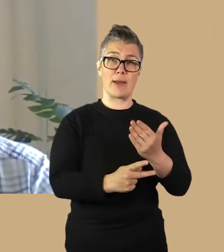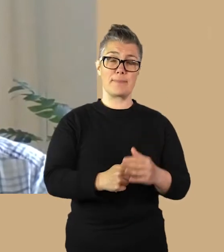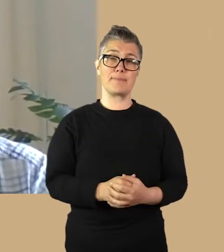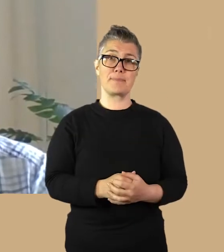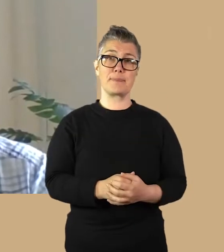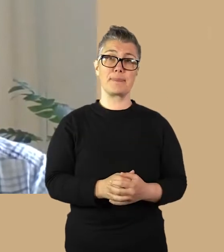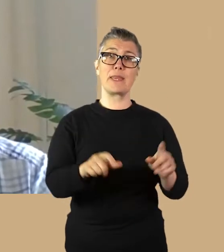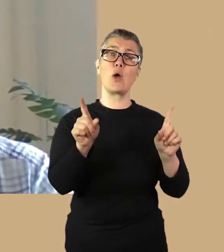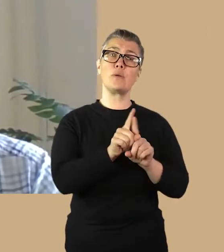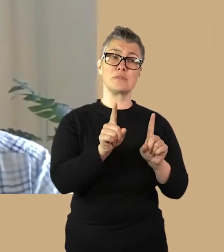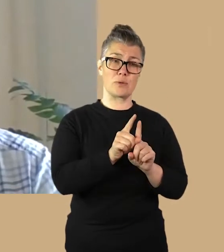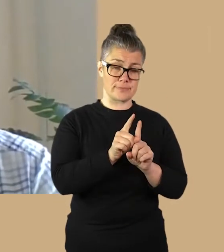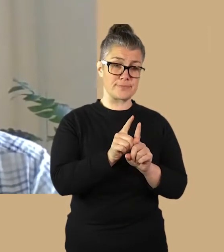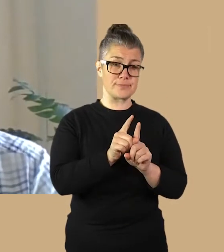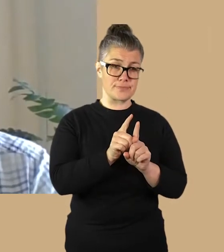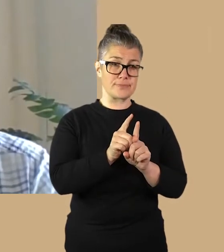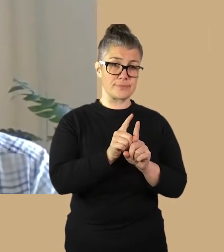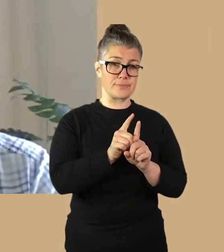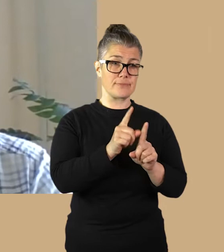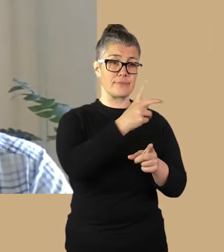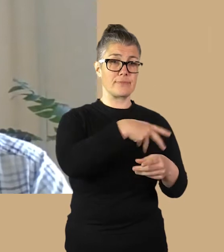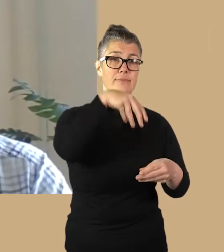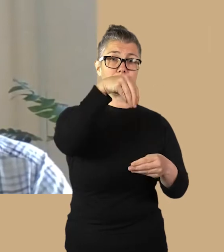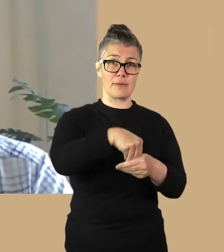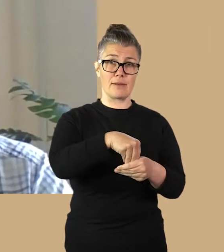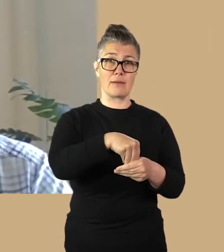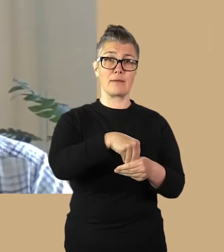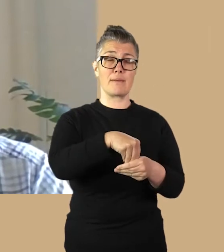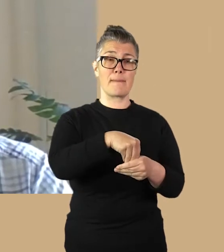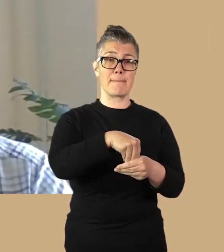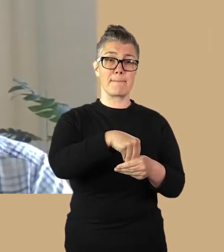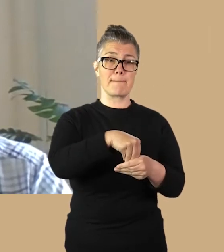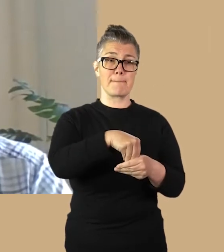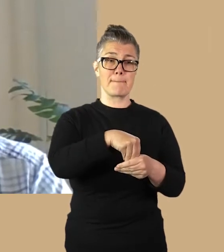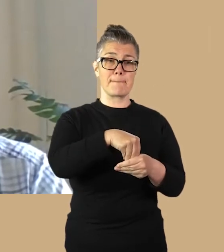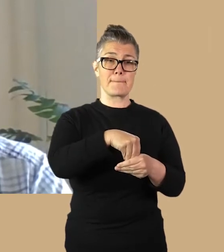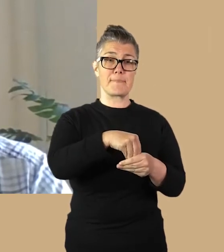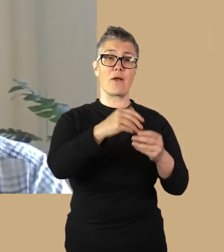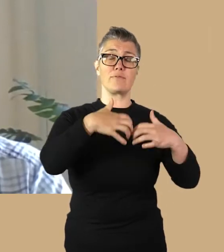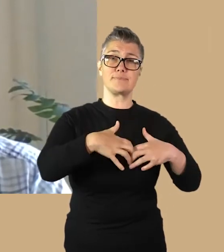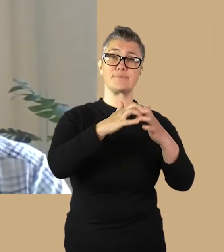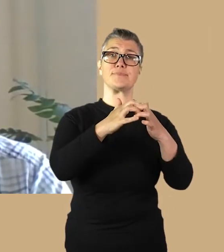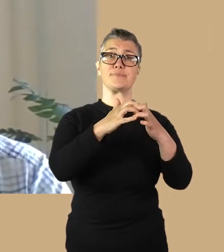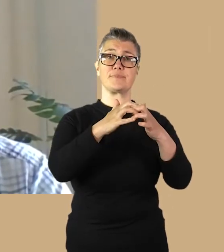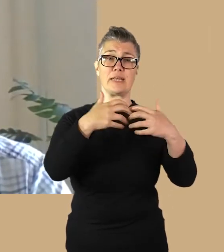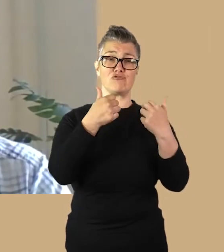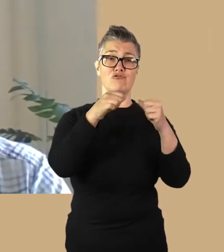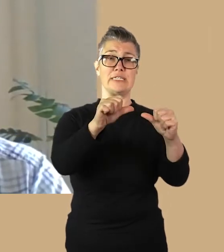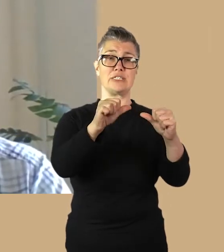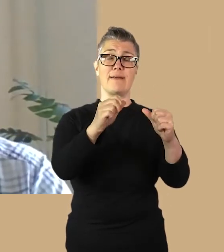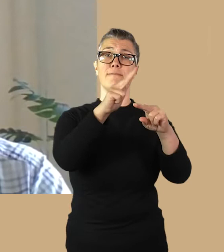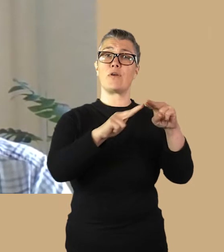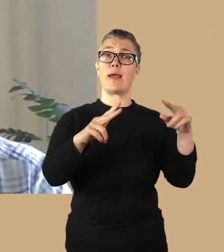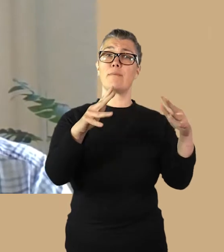Leadership Program. Cecilia was also part of the shape of the city of Salisbury's Beyond the Ramp strategic